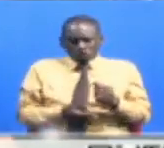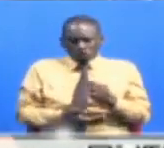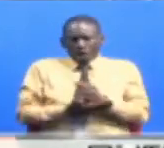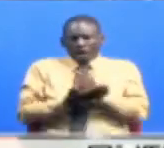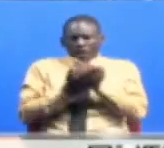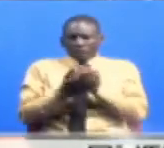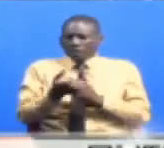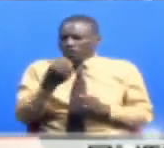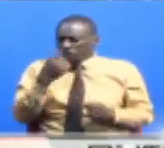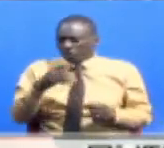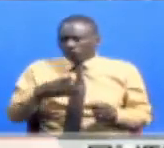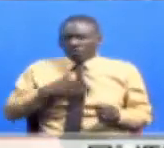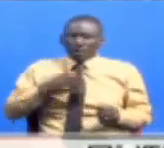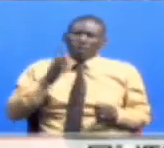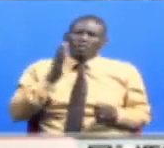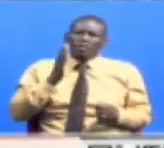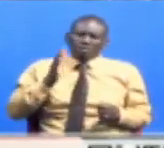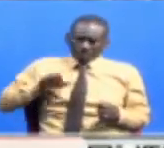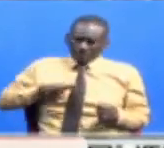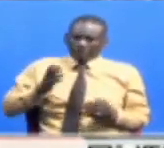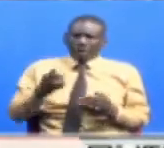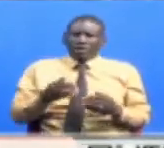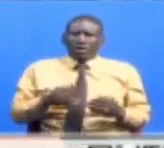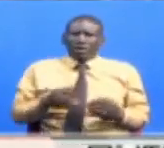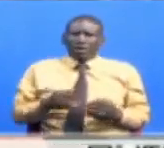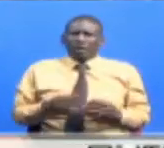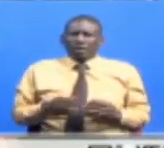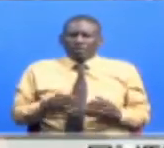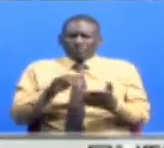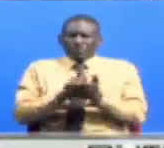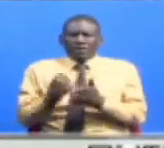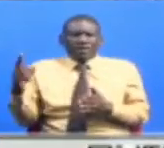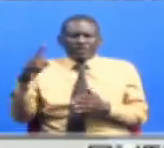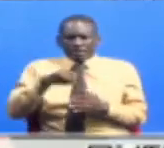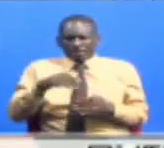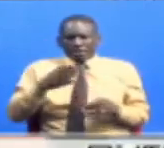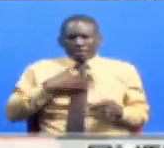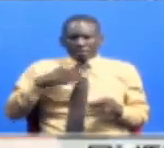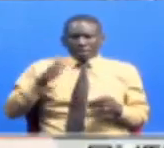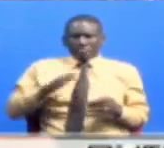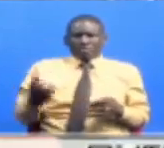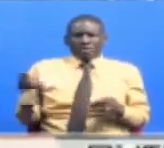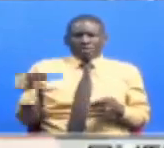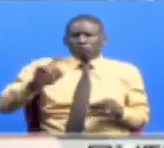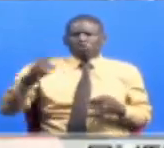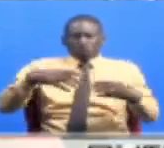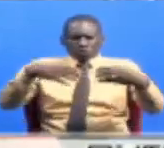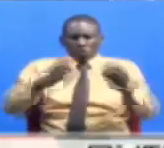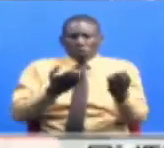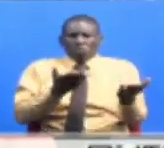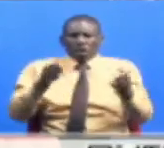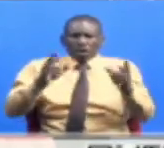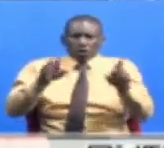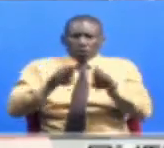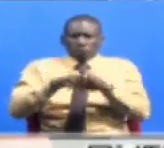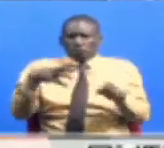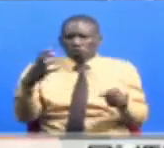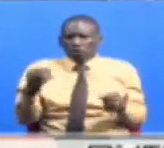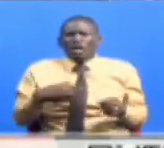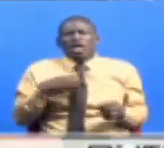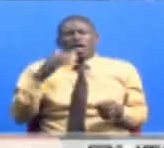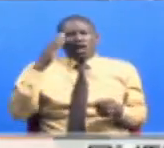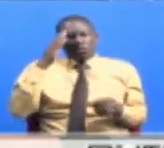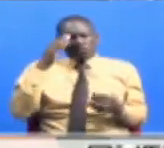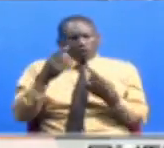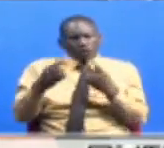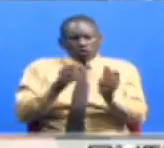treatment. And I met Dande that day. He comes to the Nairobi club, which I also visit, and I thought I could talk